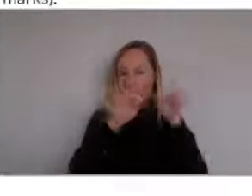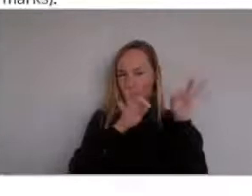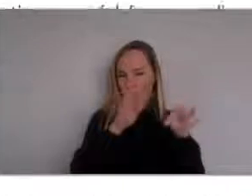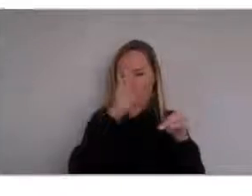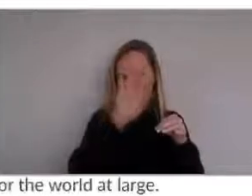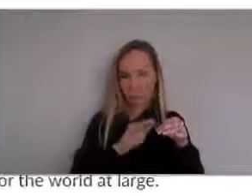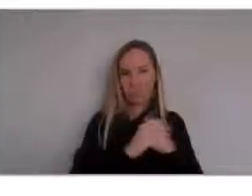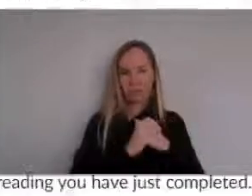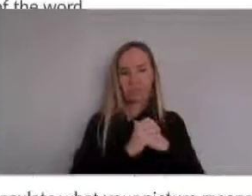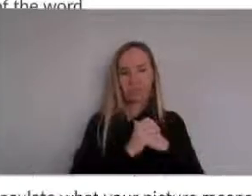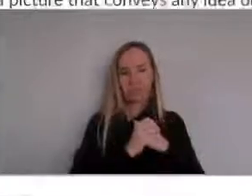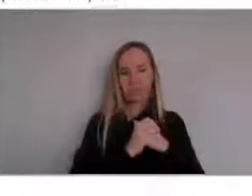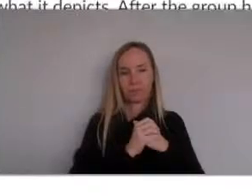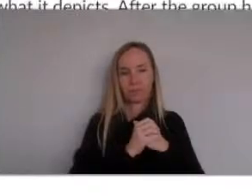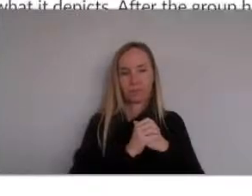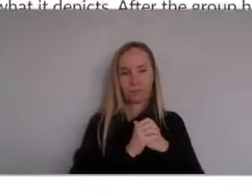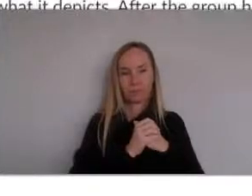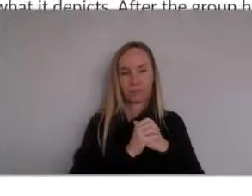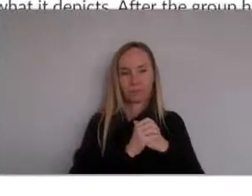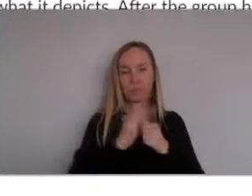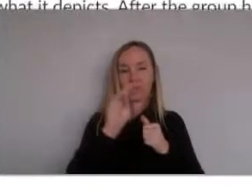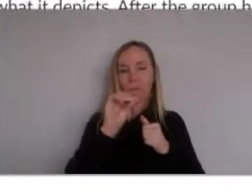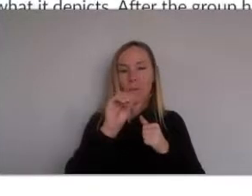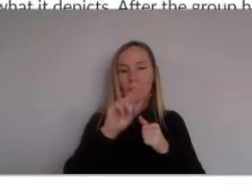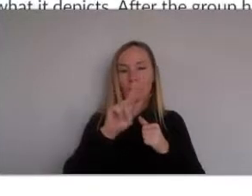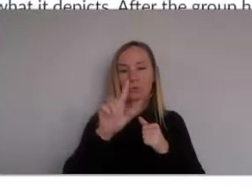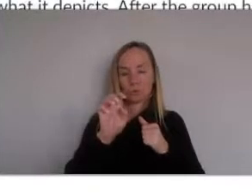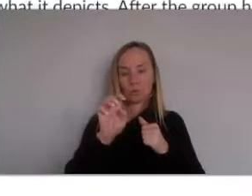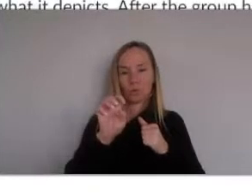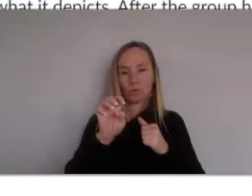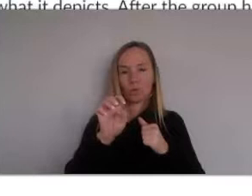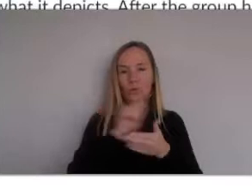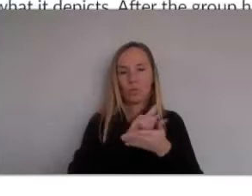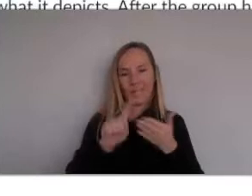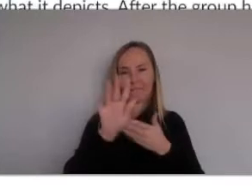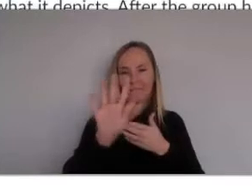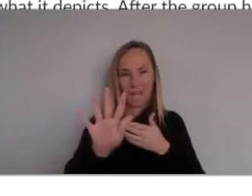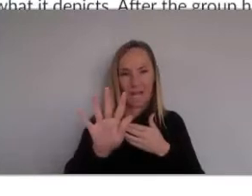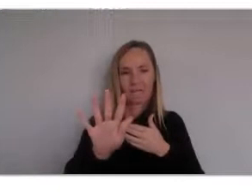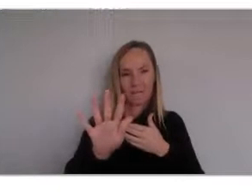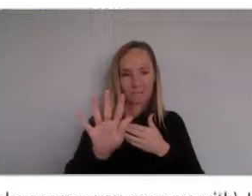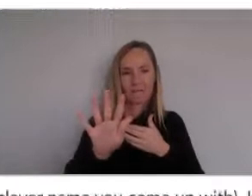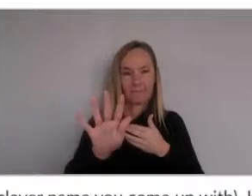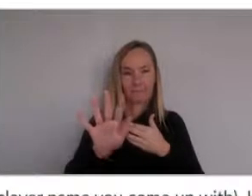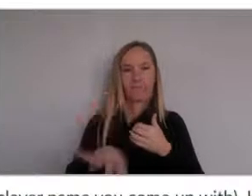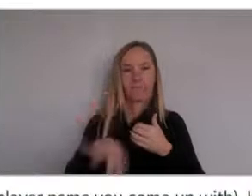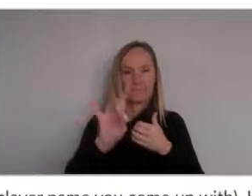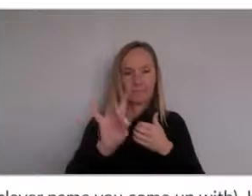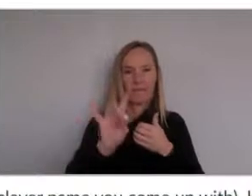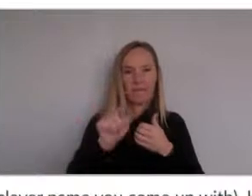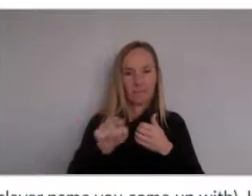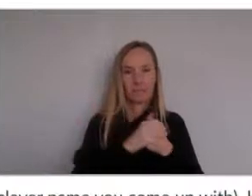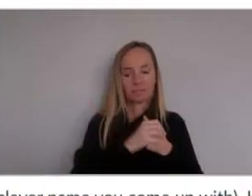club roles. So check out in the modules week 5 and locate